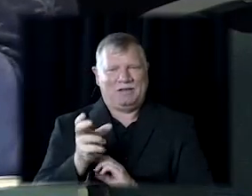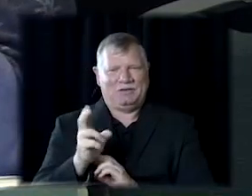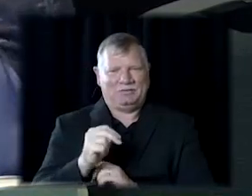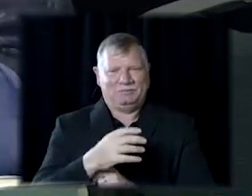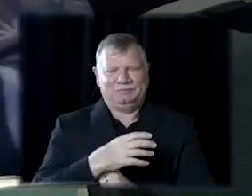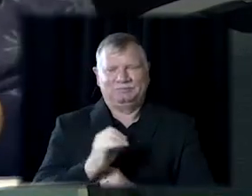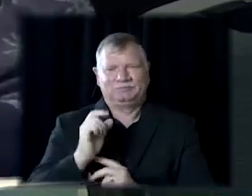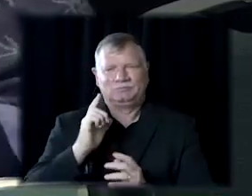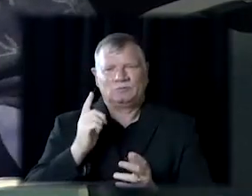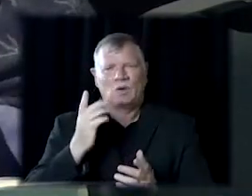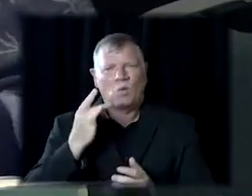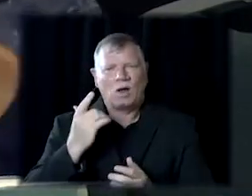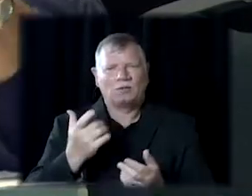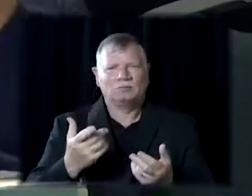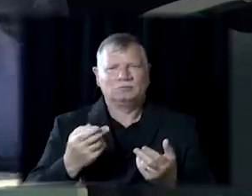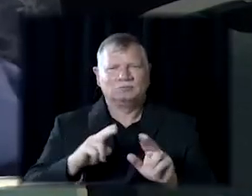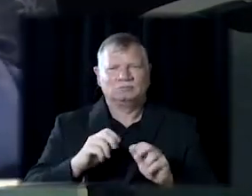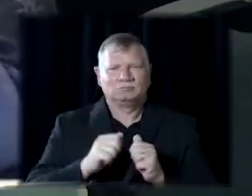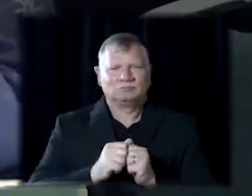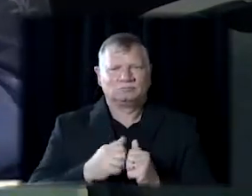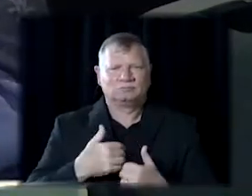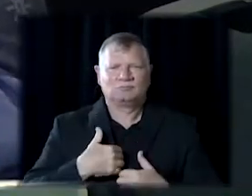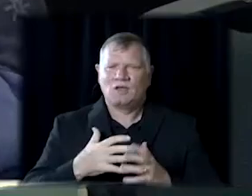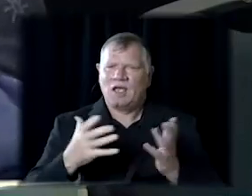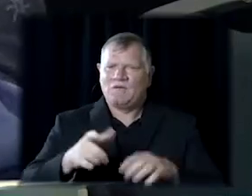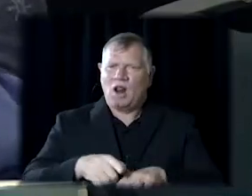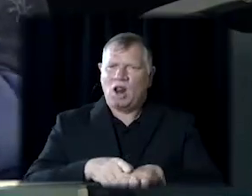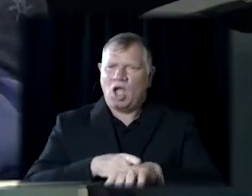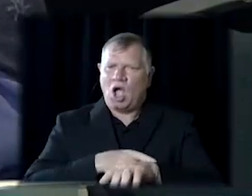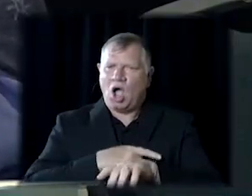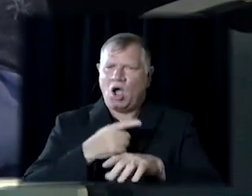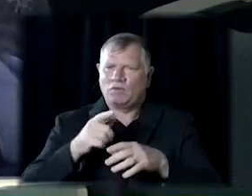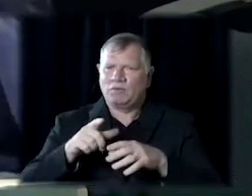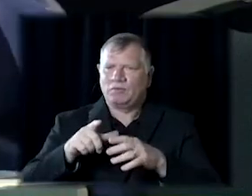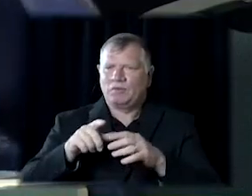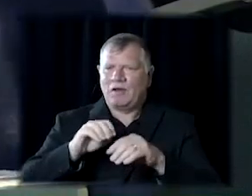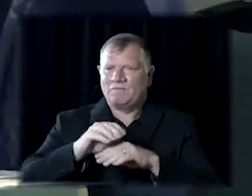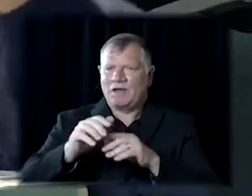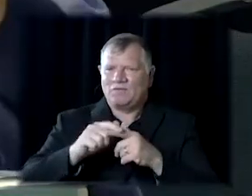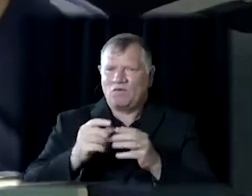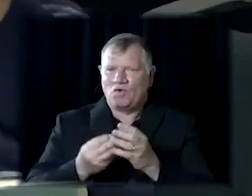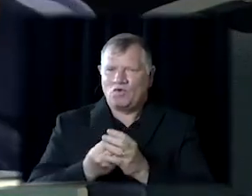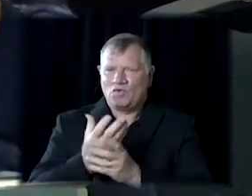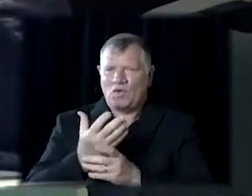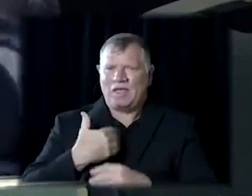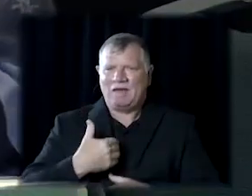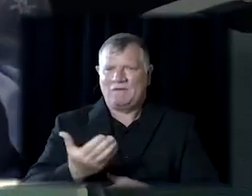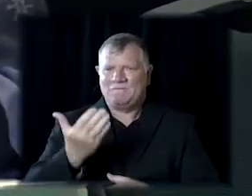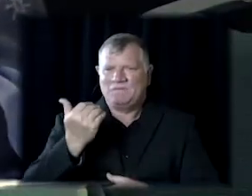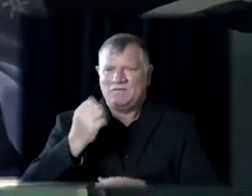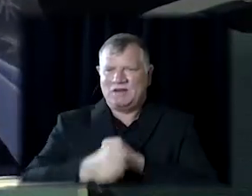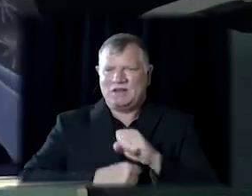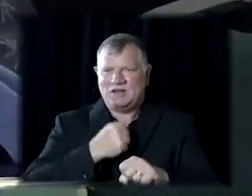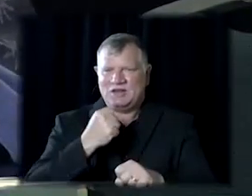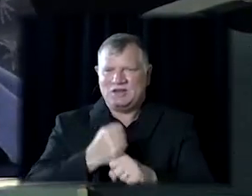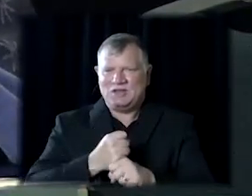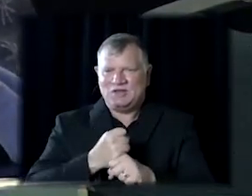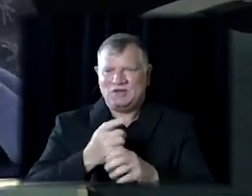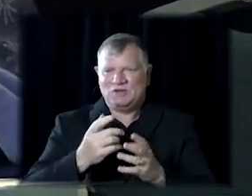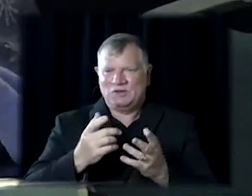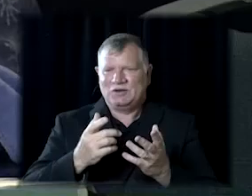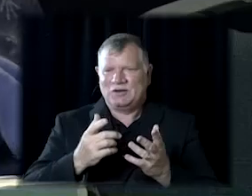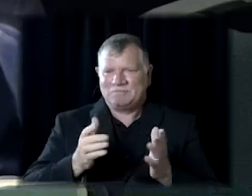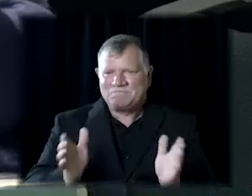has to do with a variety of things. I mean, you get a longer effect of growth because you now have 15 years of fiscal stimulus rather than